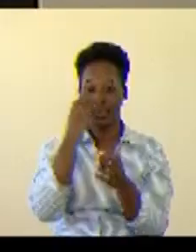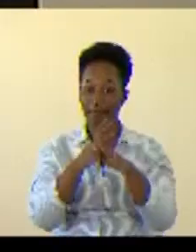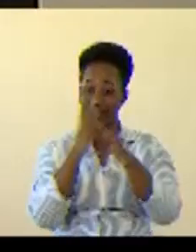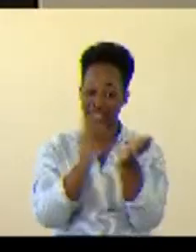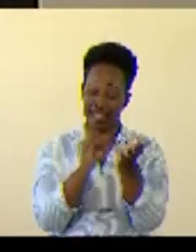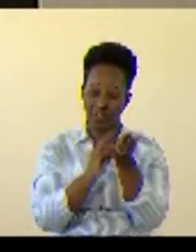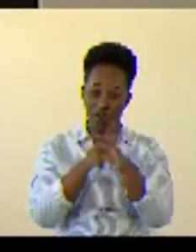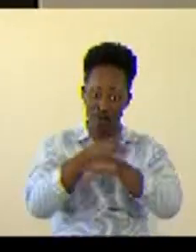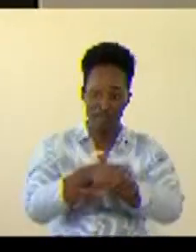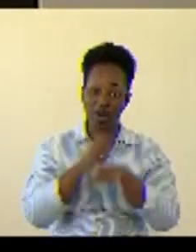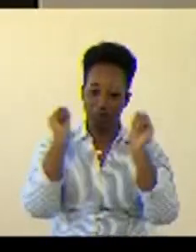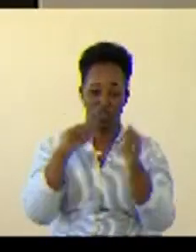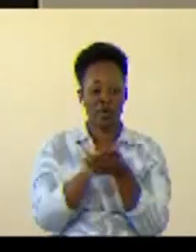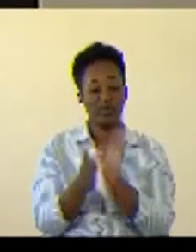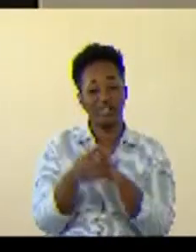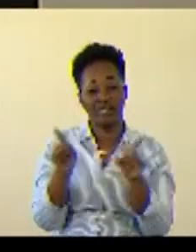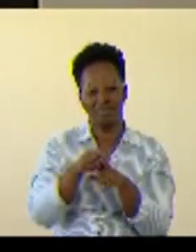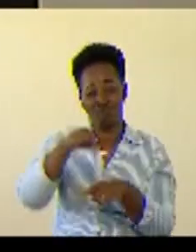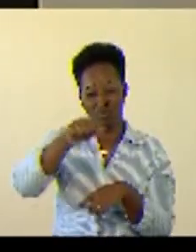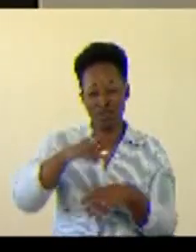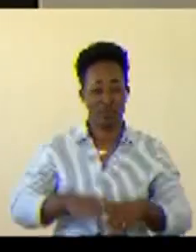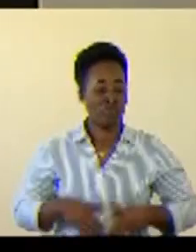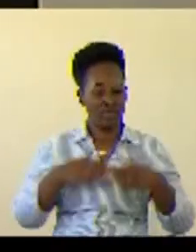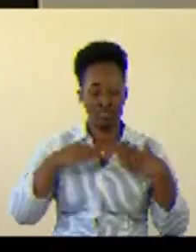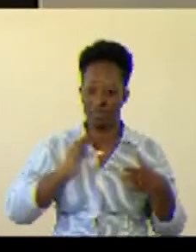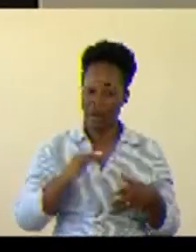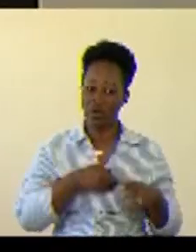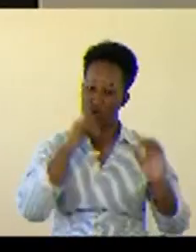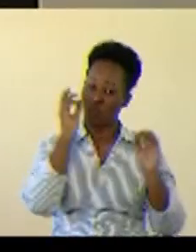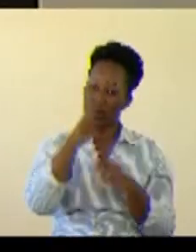be poisonous to our health. It will destroy our body